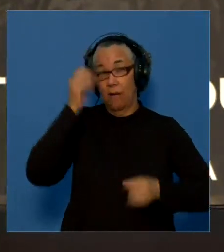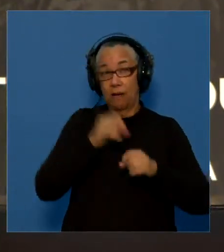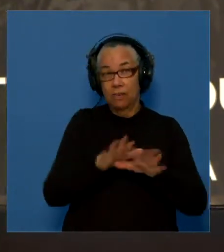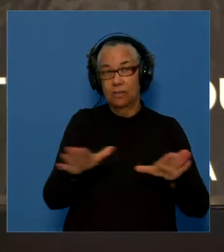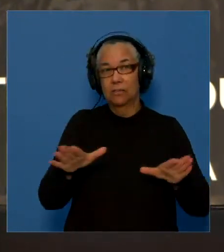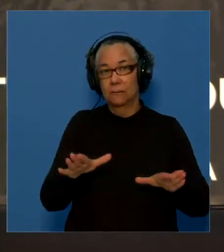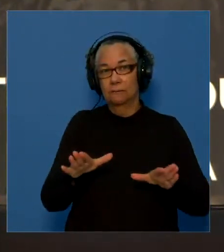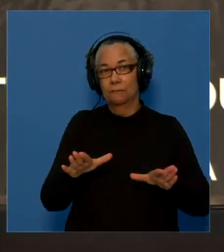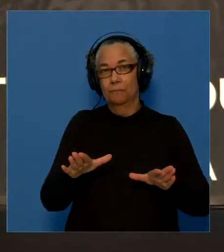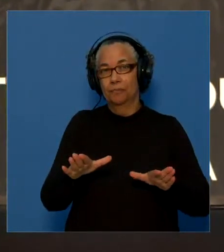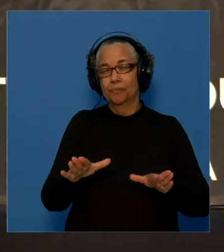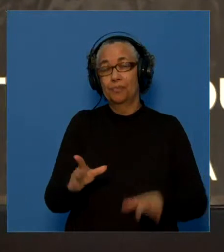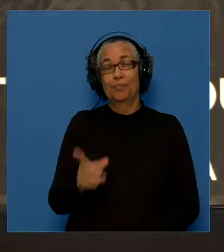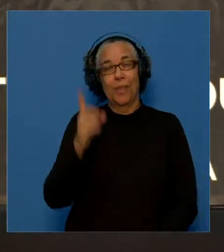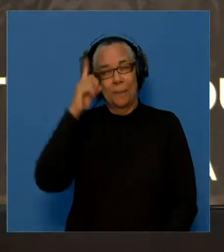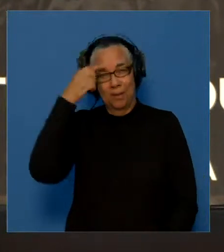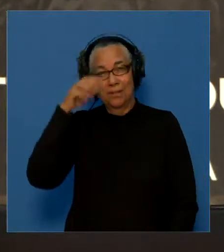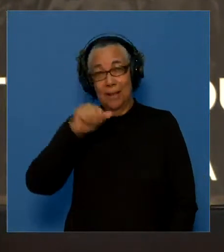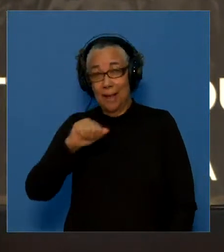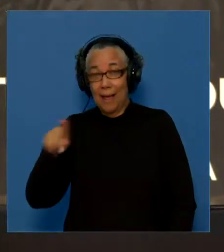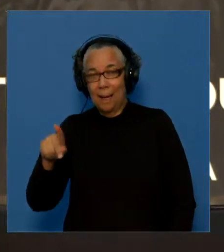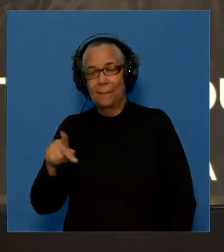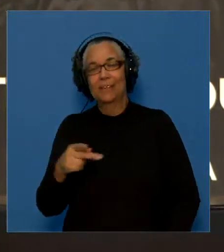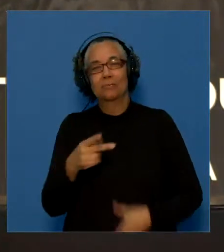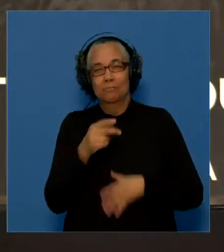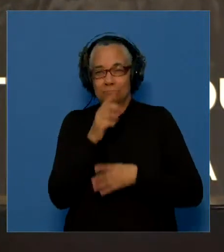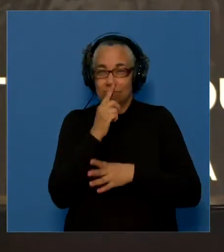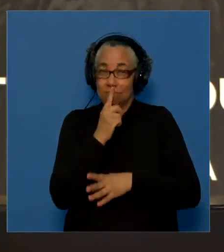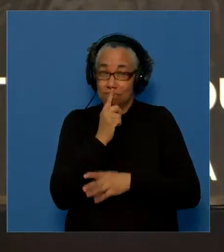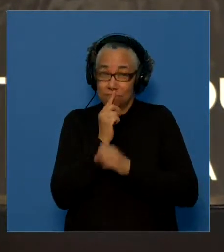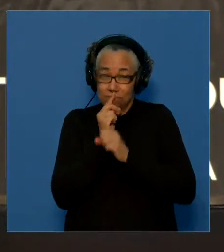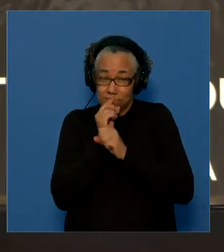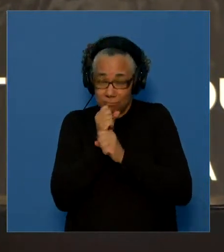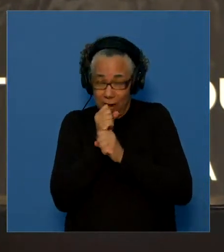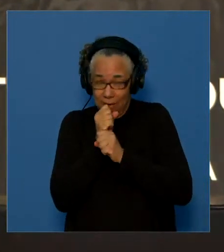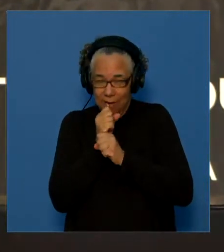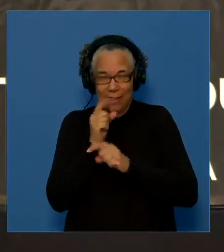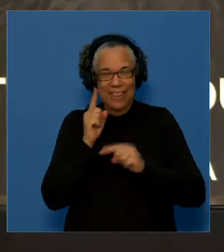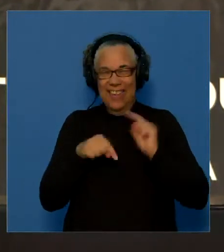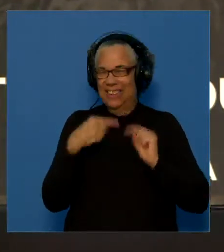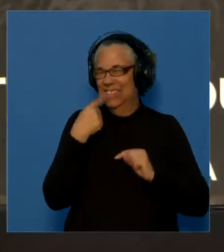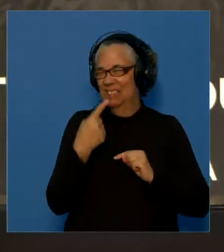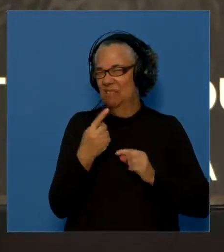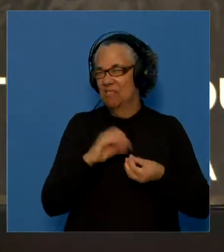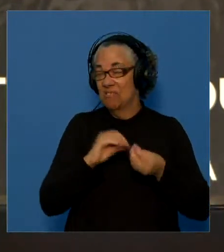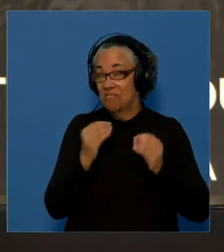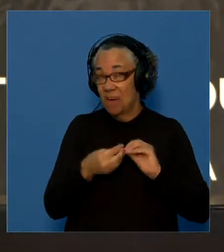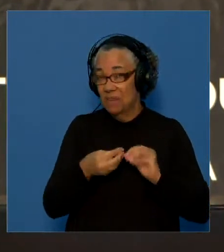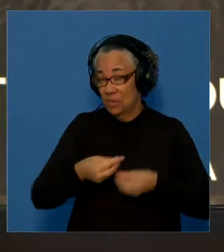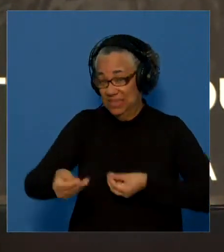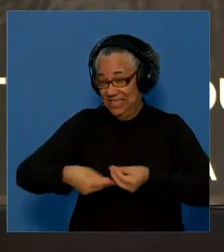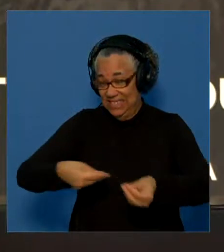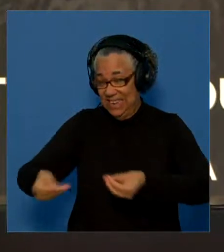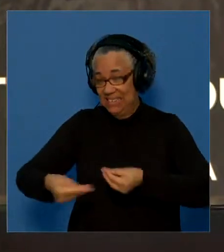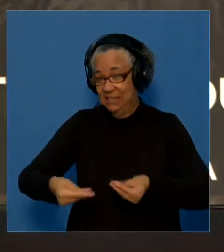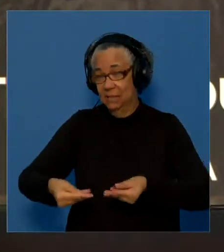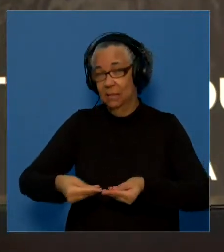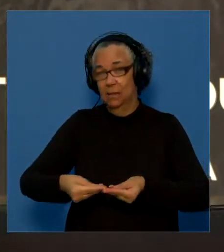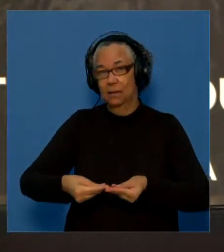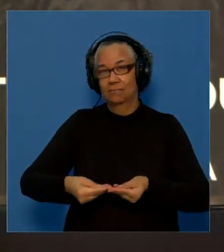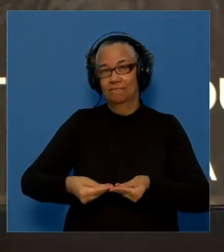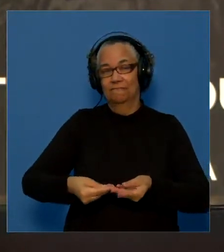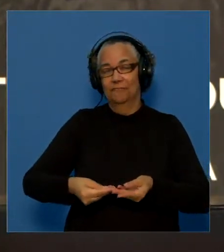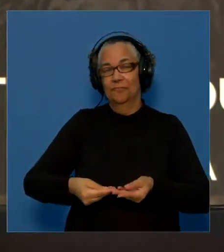the private nature of the app, we cannot state how many notifications were sent by the persons who entered the code, as